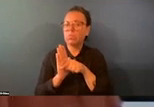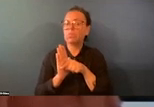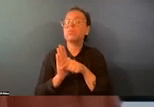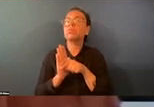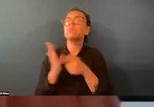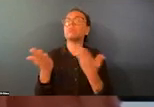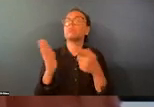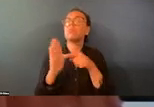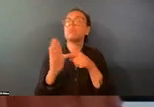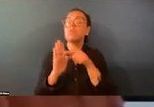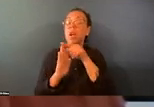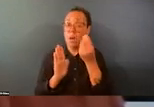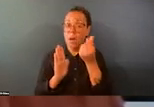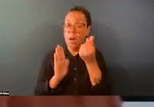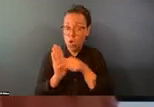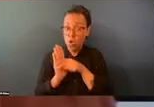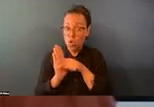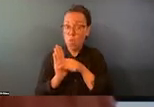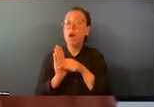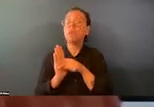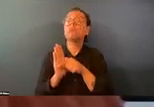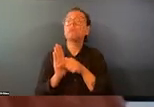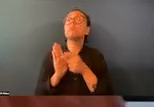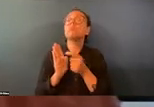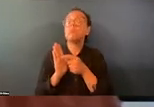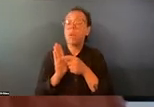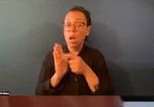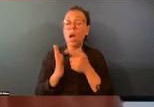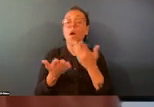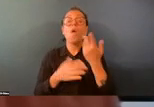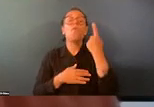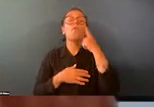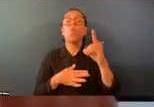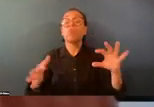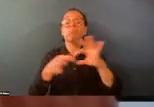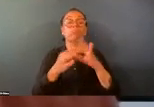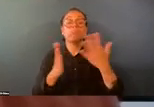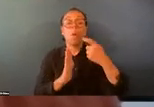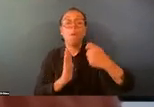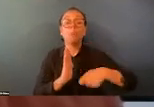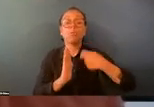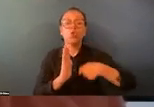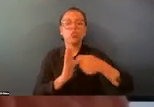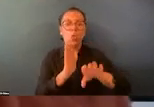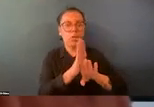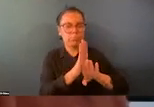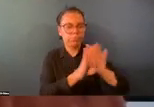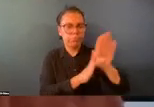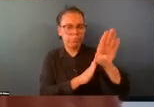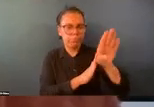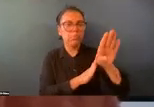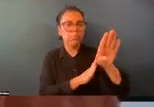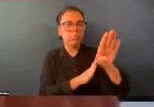incremental benefits through the integrated management of multiple projects. Instead, it's all